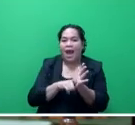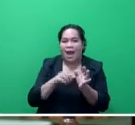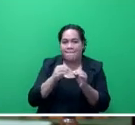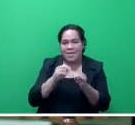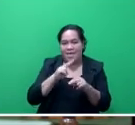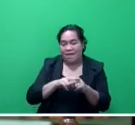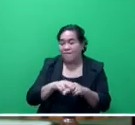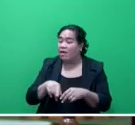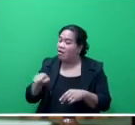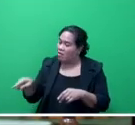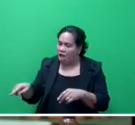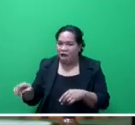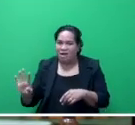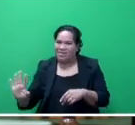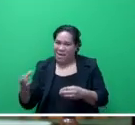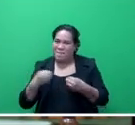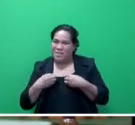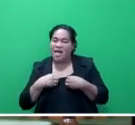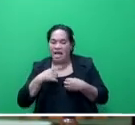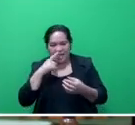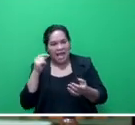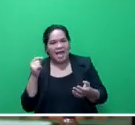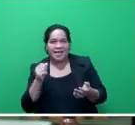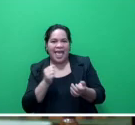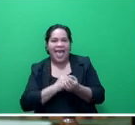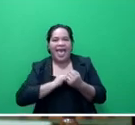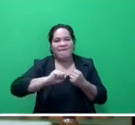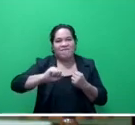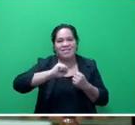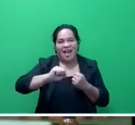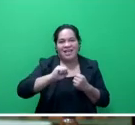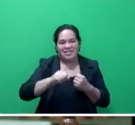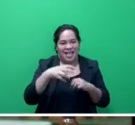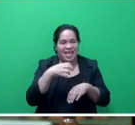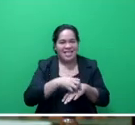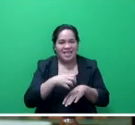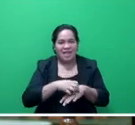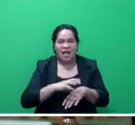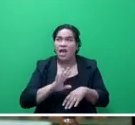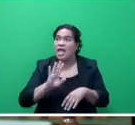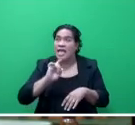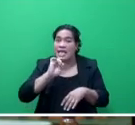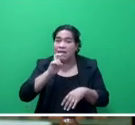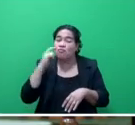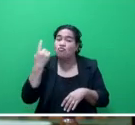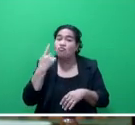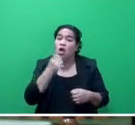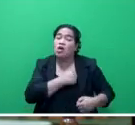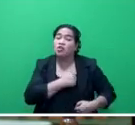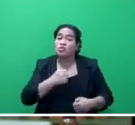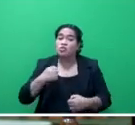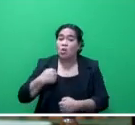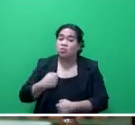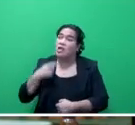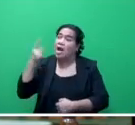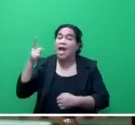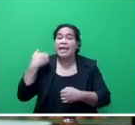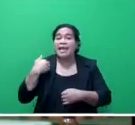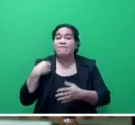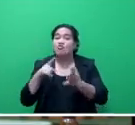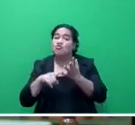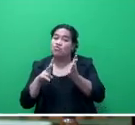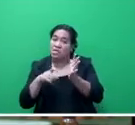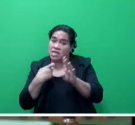cakes. We have a soldier in UK that wants to buy a cake for his mother. He can pay for the cake through the VT